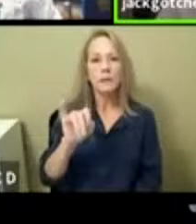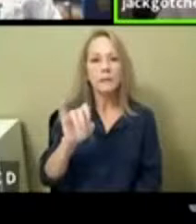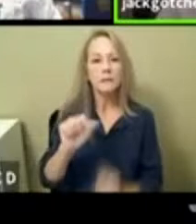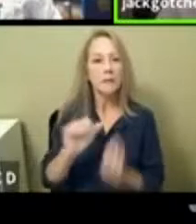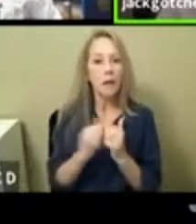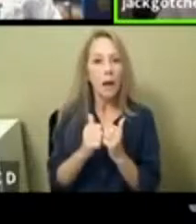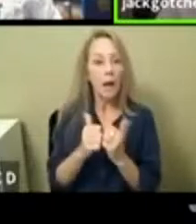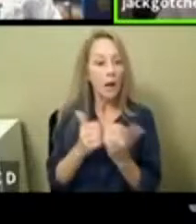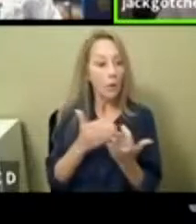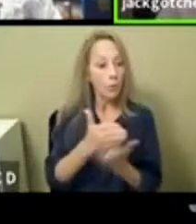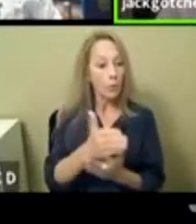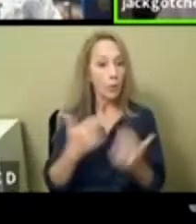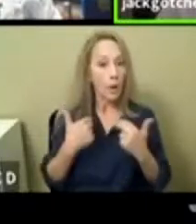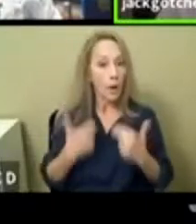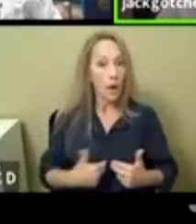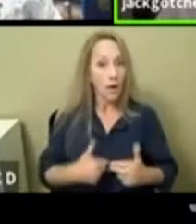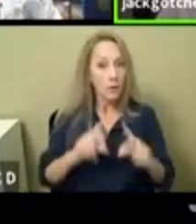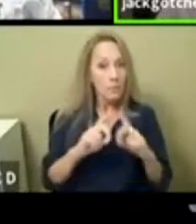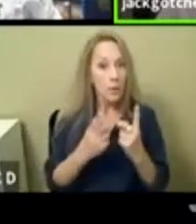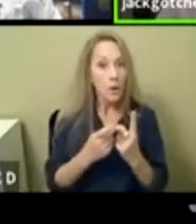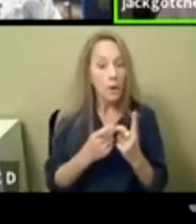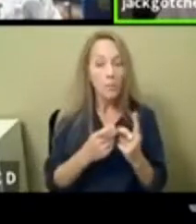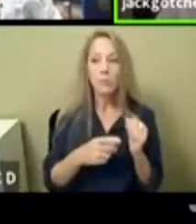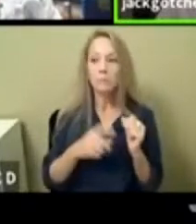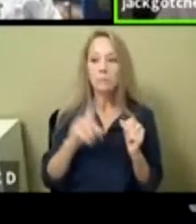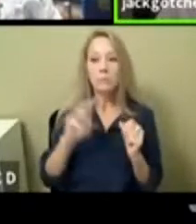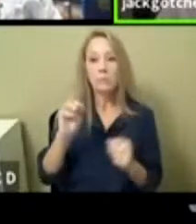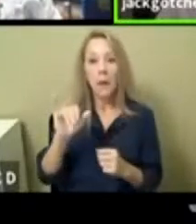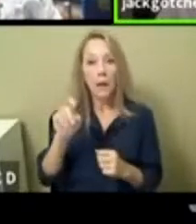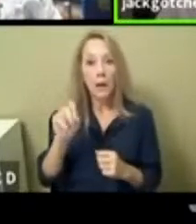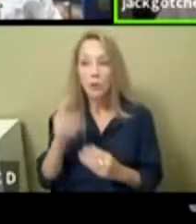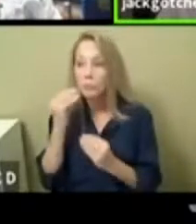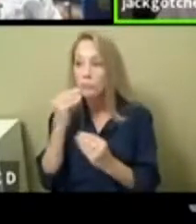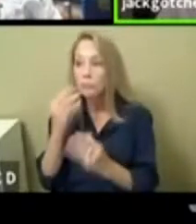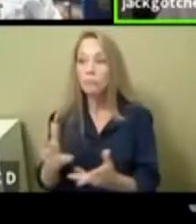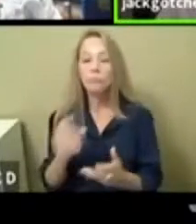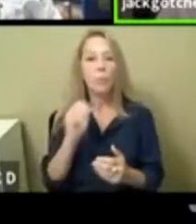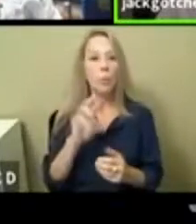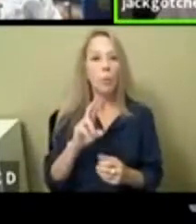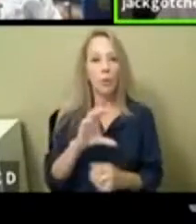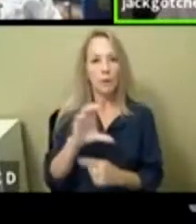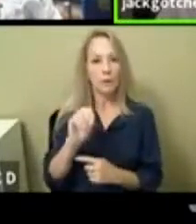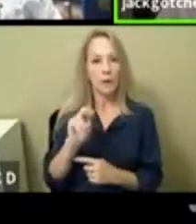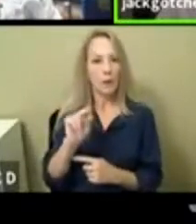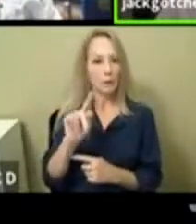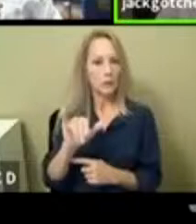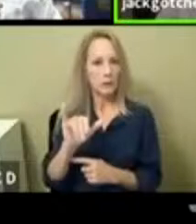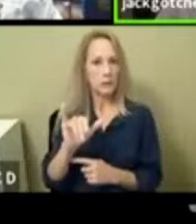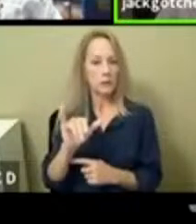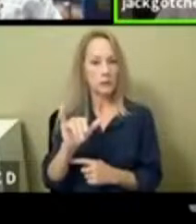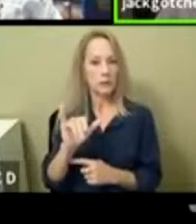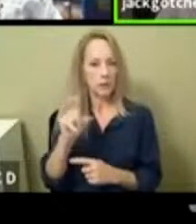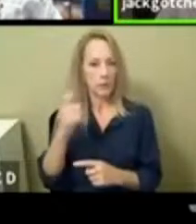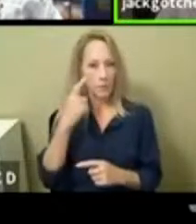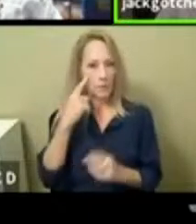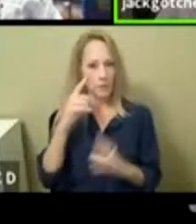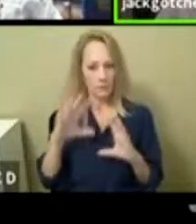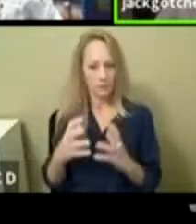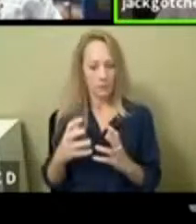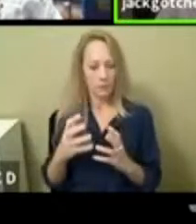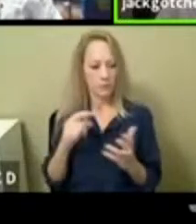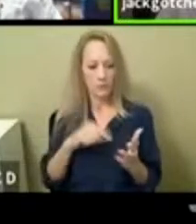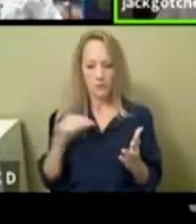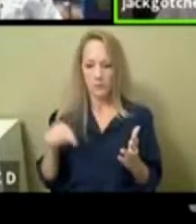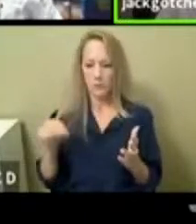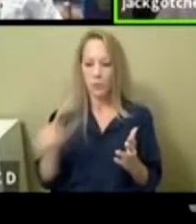departments? Is it done through the mayor? Is it done through county government? And there are challenges to each one of